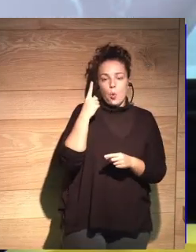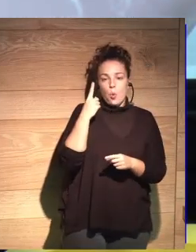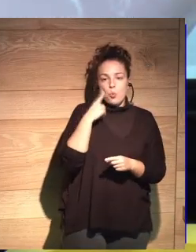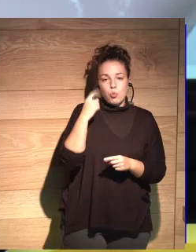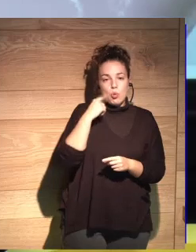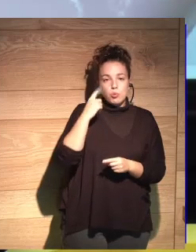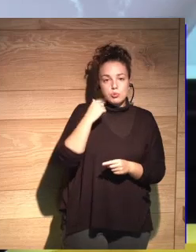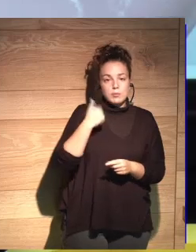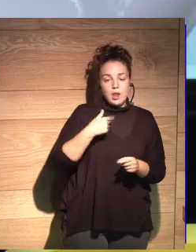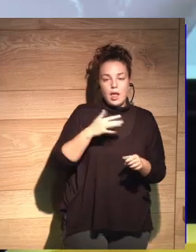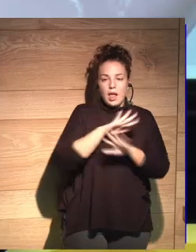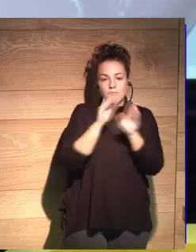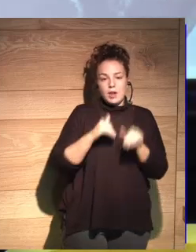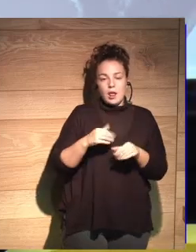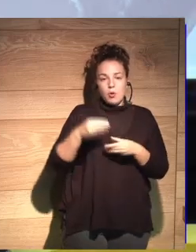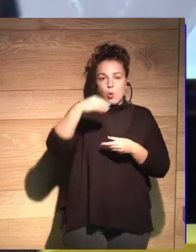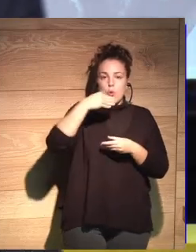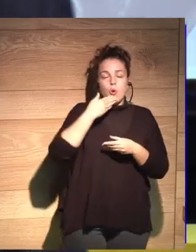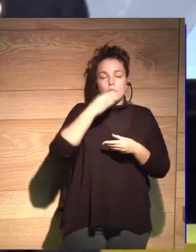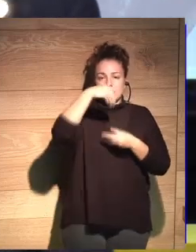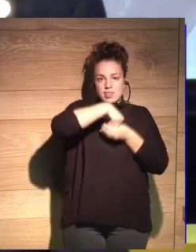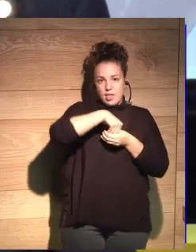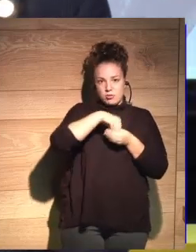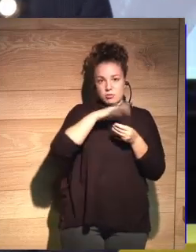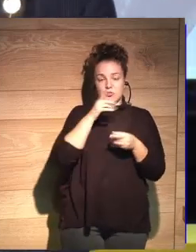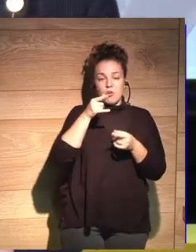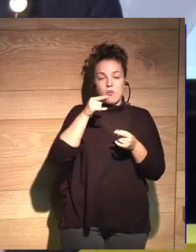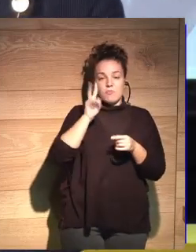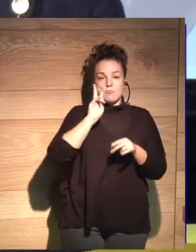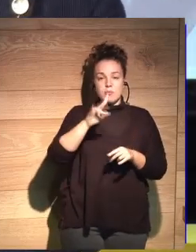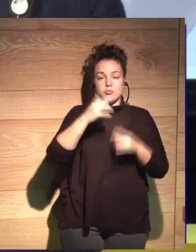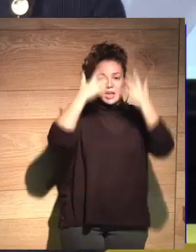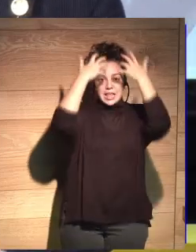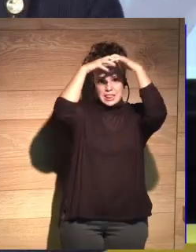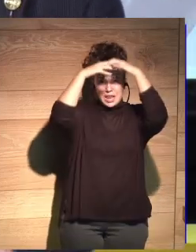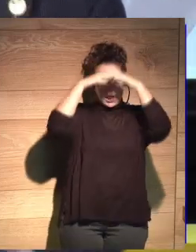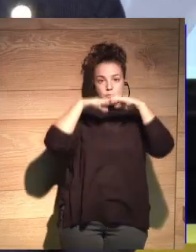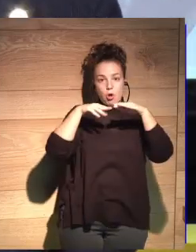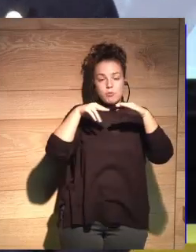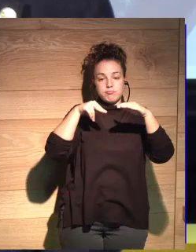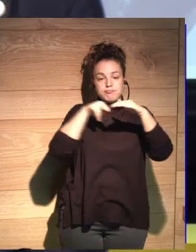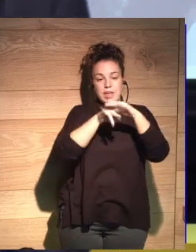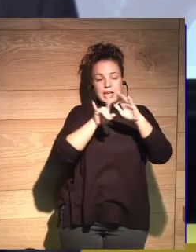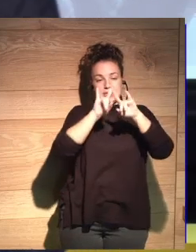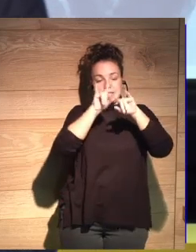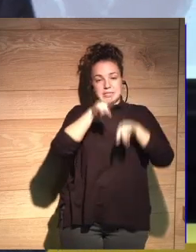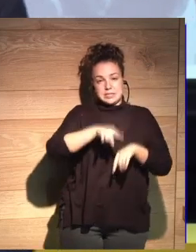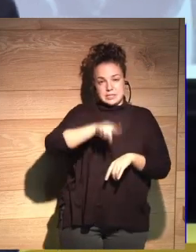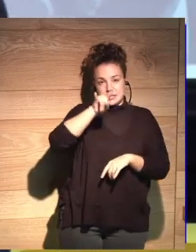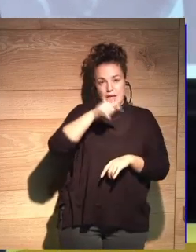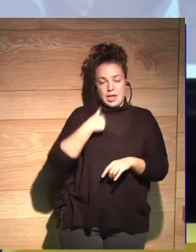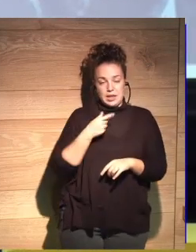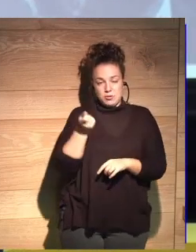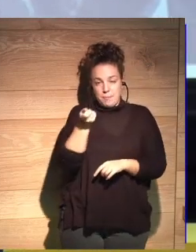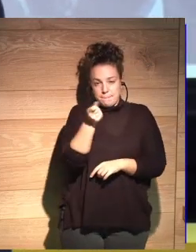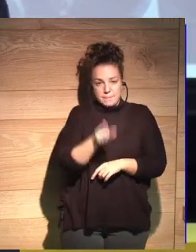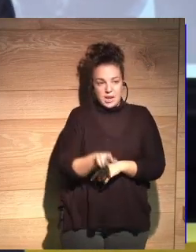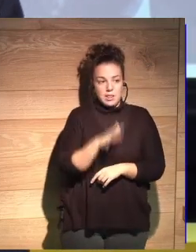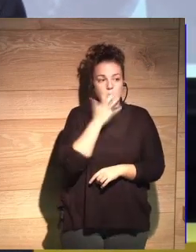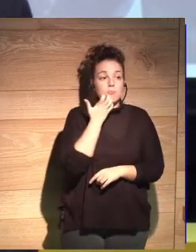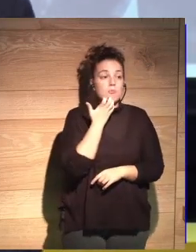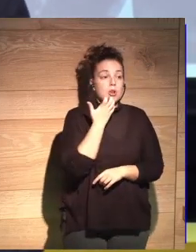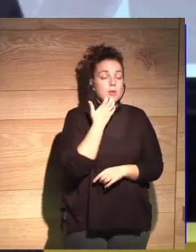see representations showing up when you deal with tools. In fact, there are mirror neurons that react to when I